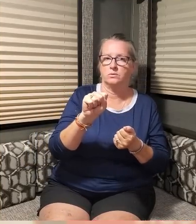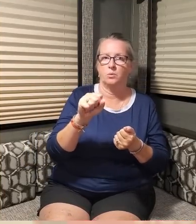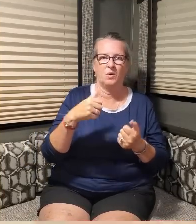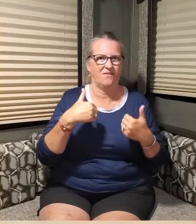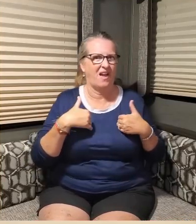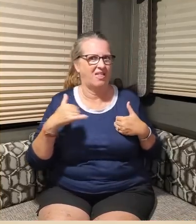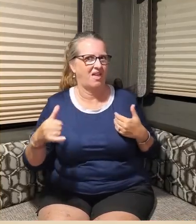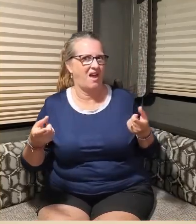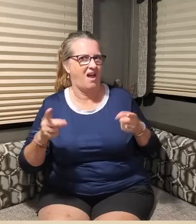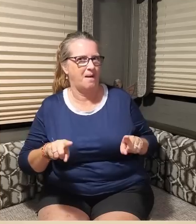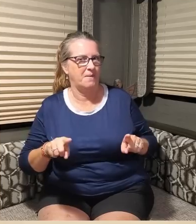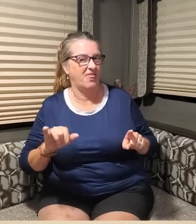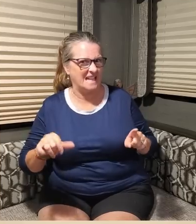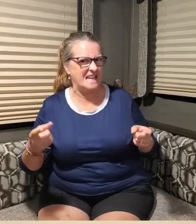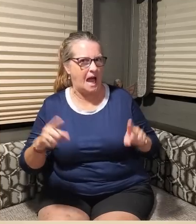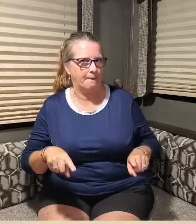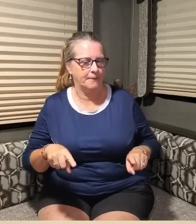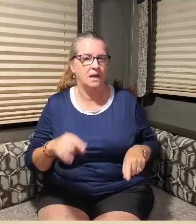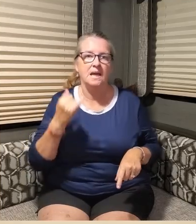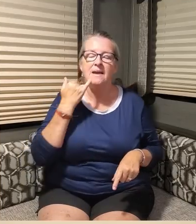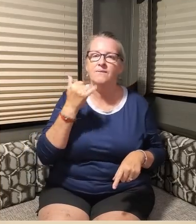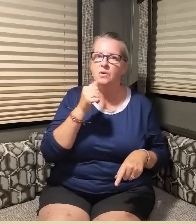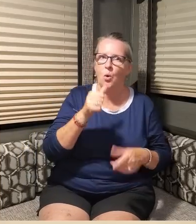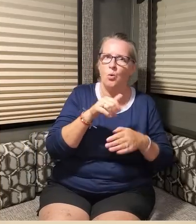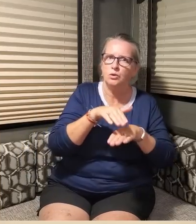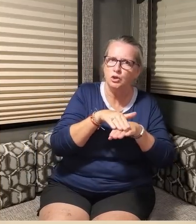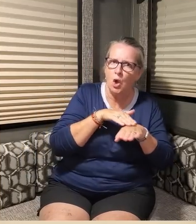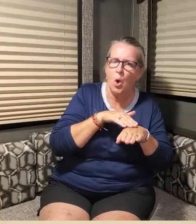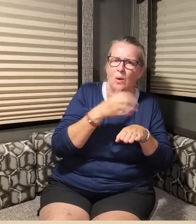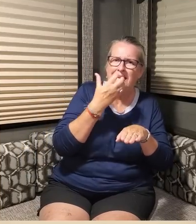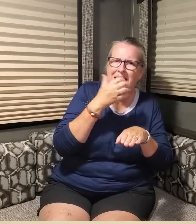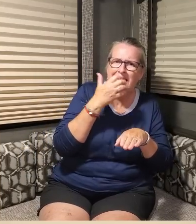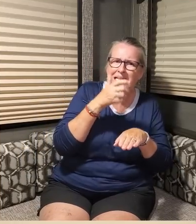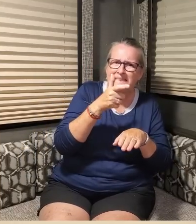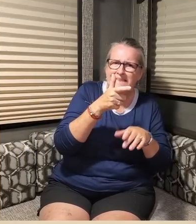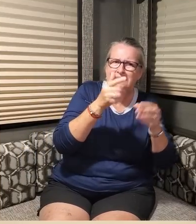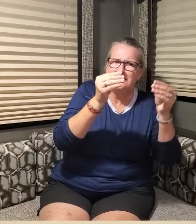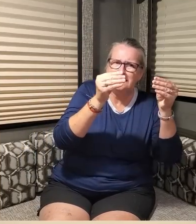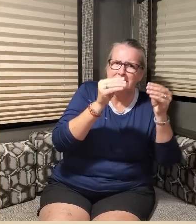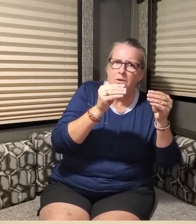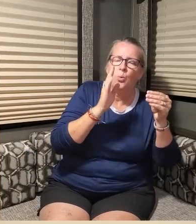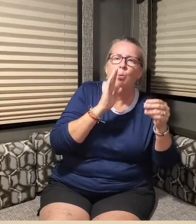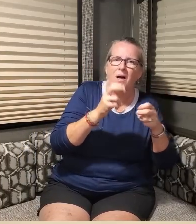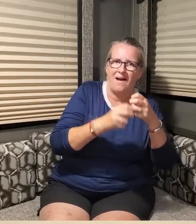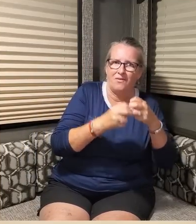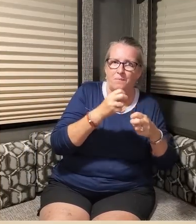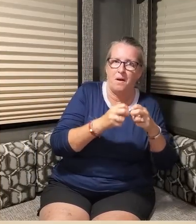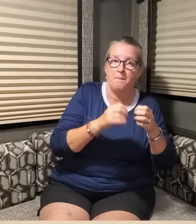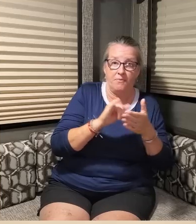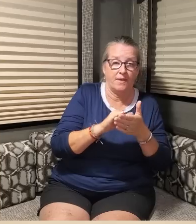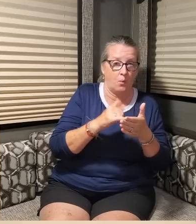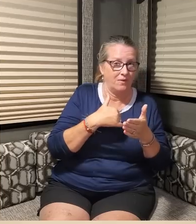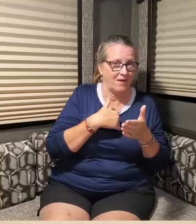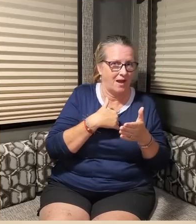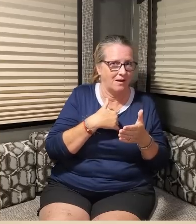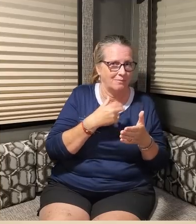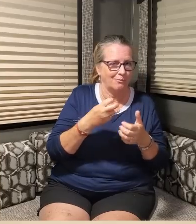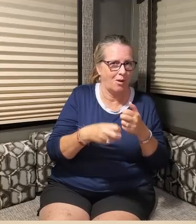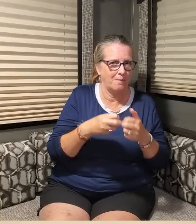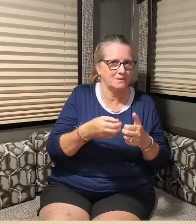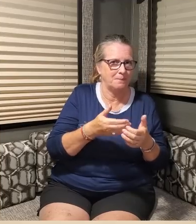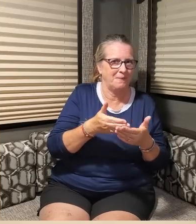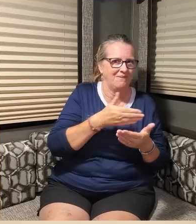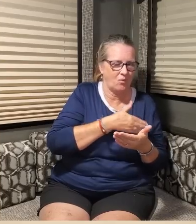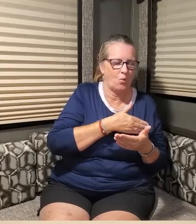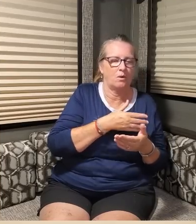yeah. If you're not careful. Happen. That's happened. If you don't go slow and heat it up and handle it right, you're going to have a problem, which we've had